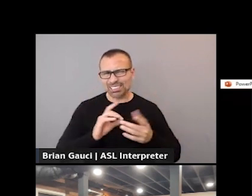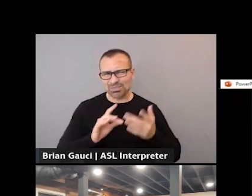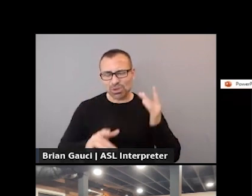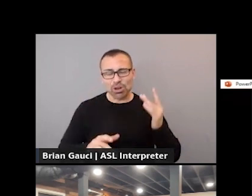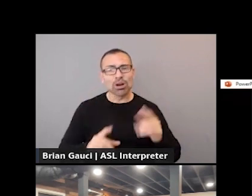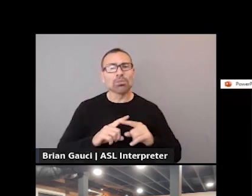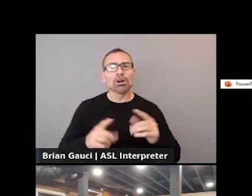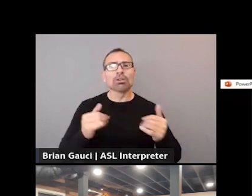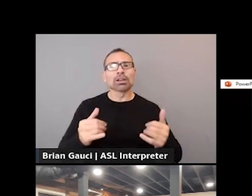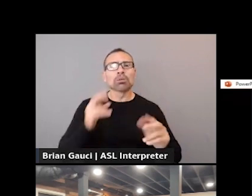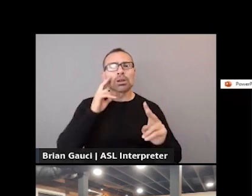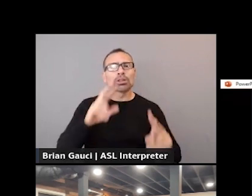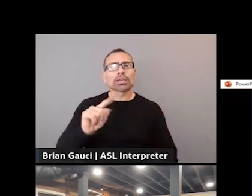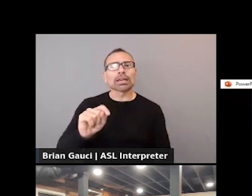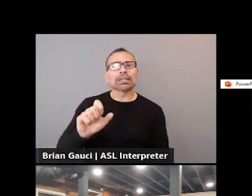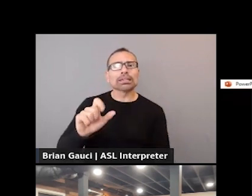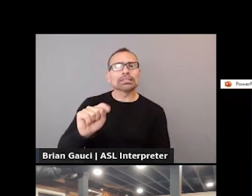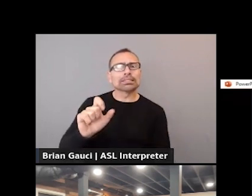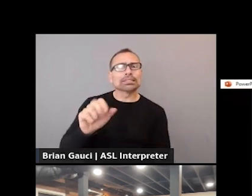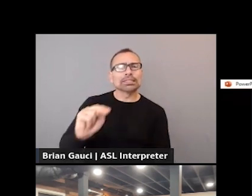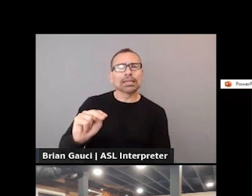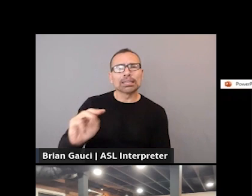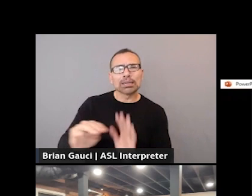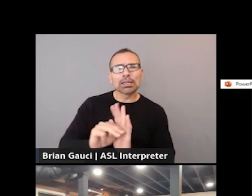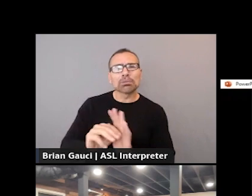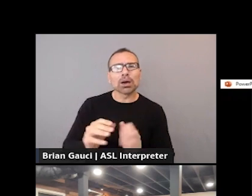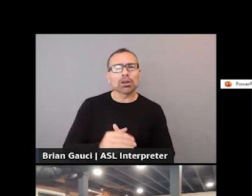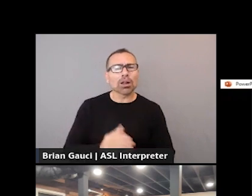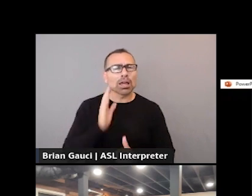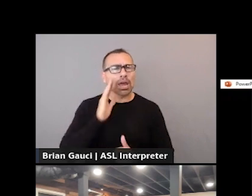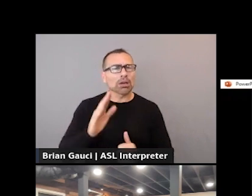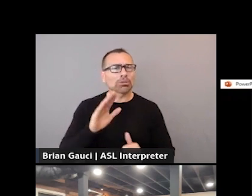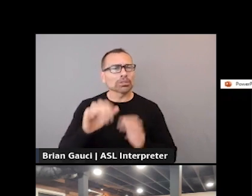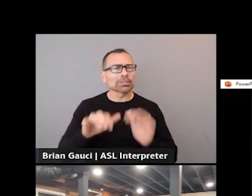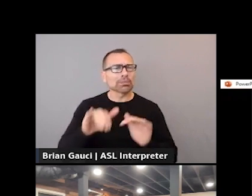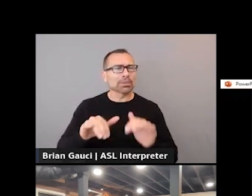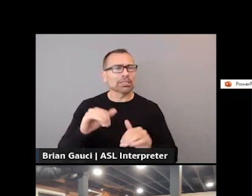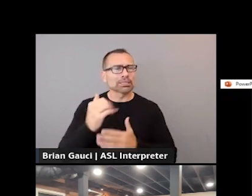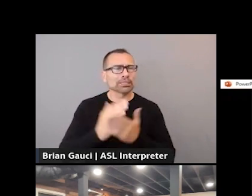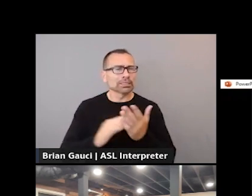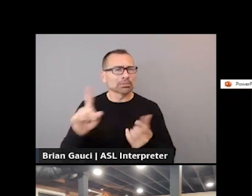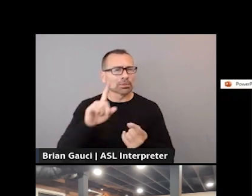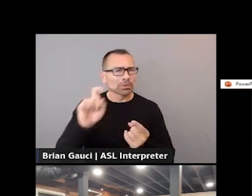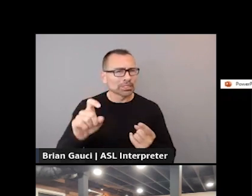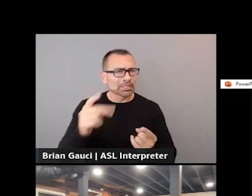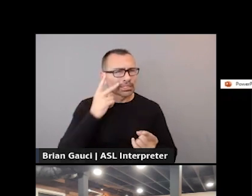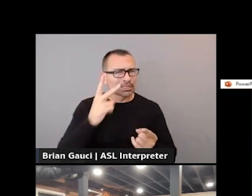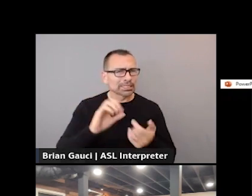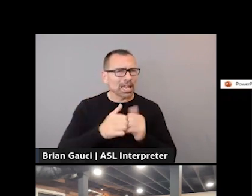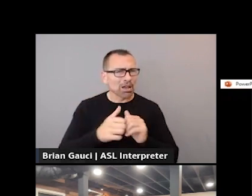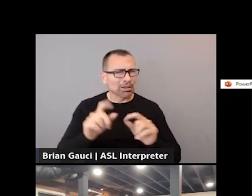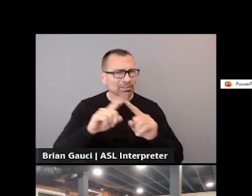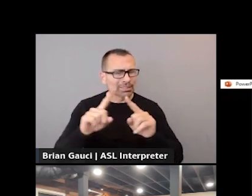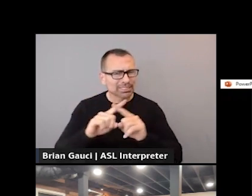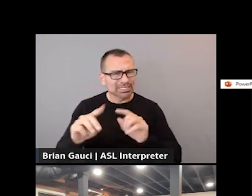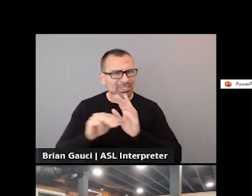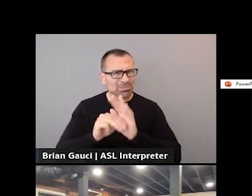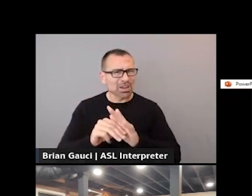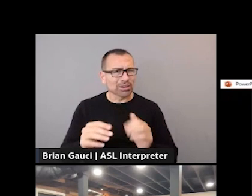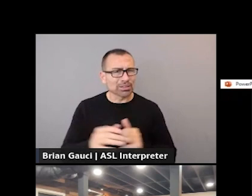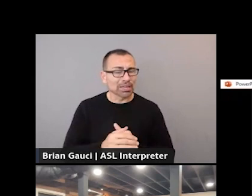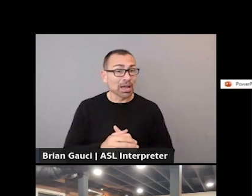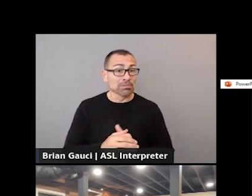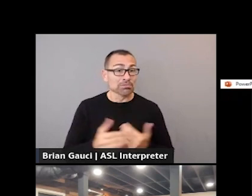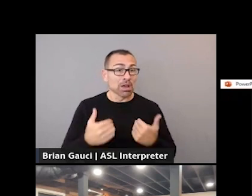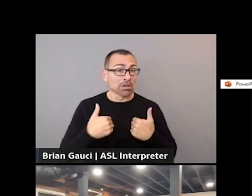that Namita showed. I'm just going to type in some questions. And see how the different models are. Again, I don't have to understand how they work or